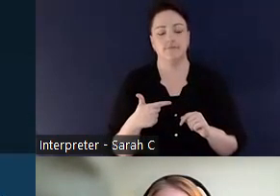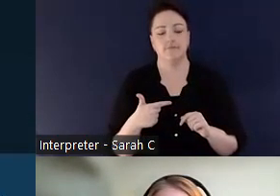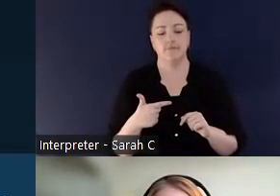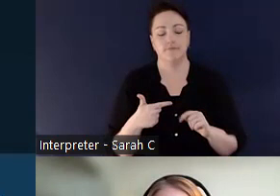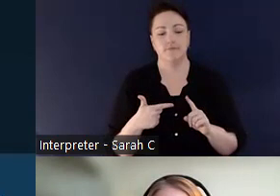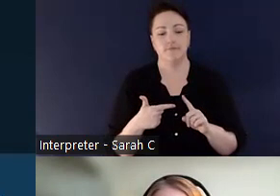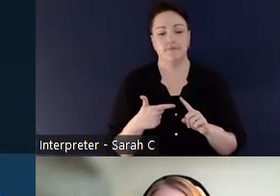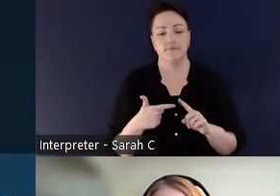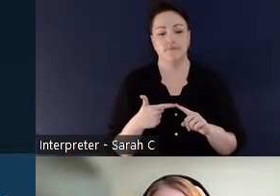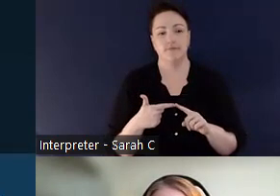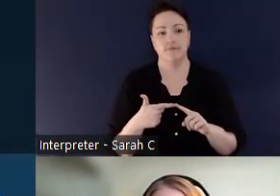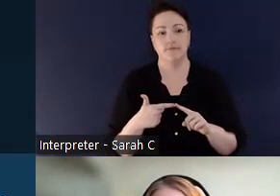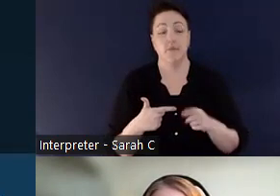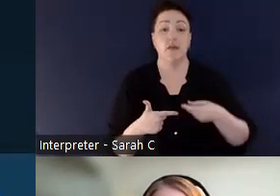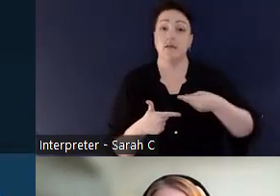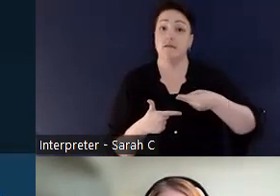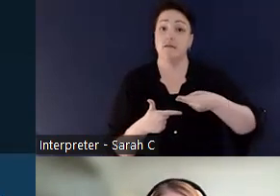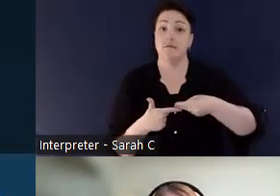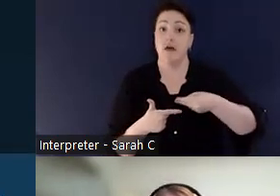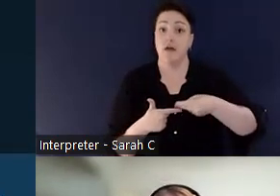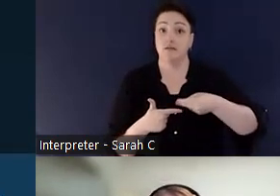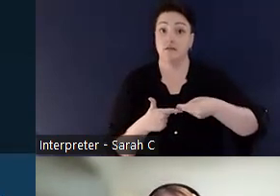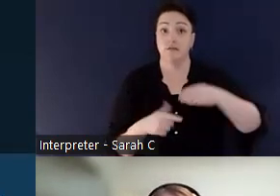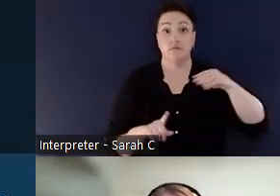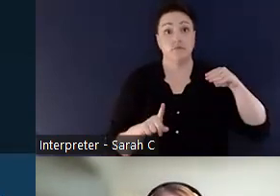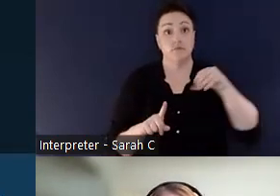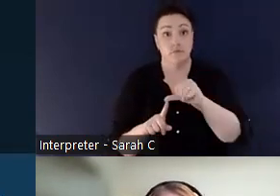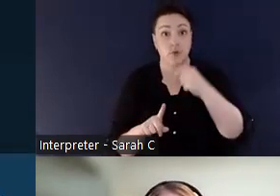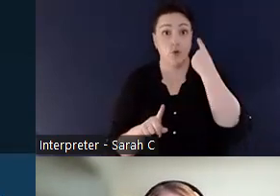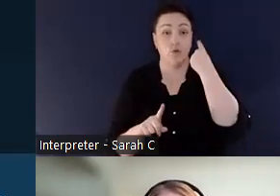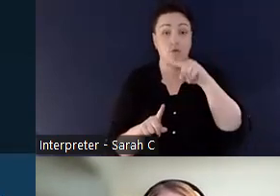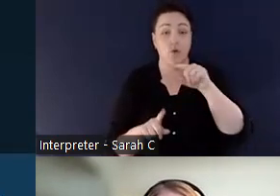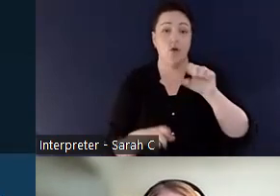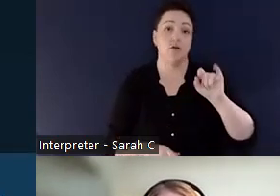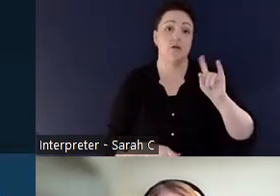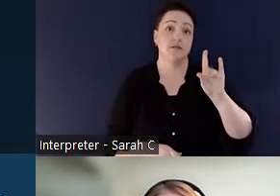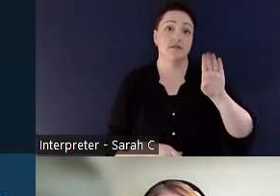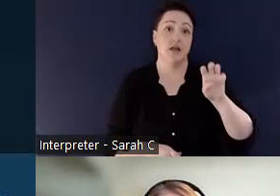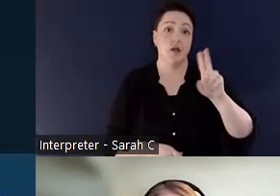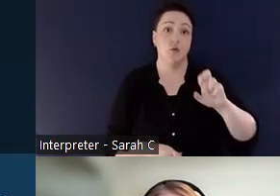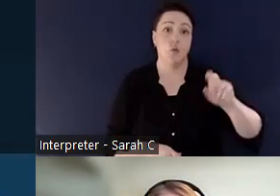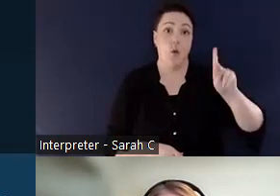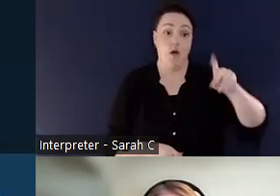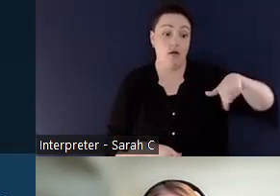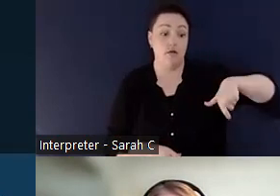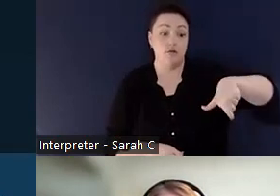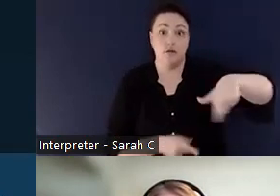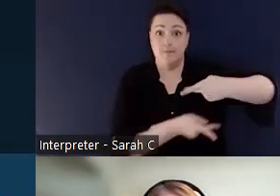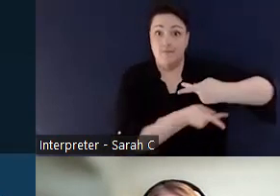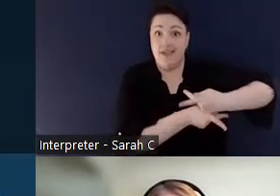the funds could be used for maintenance, sidewalk maintenance, I'll turn to Hannah and